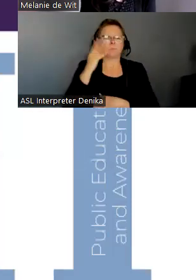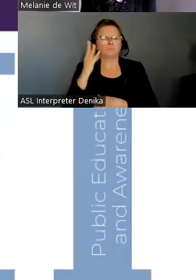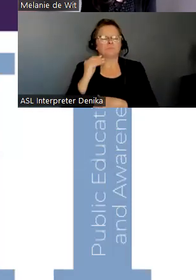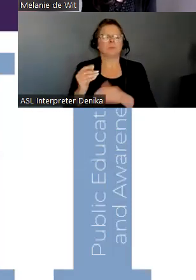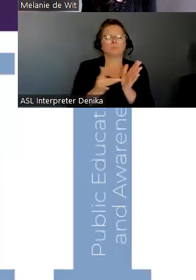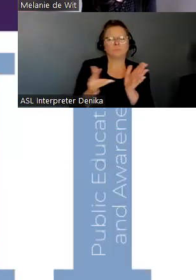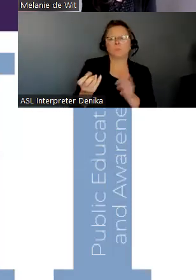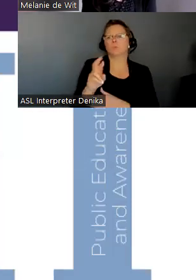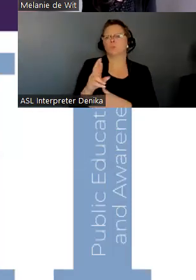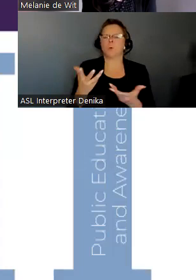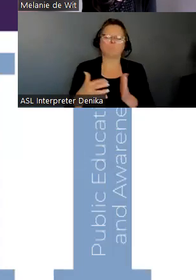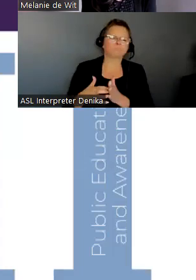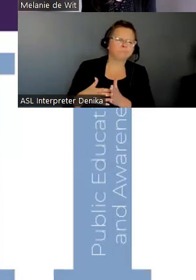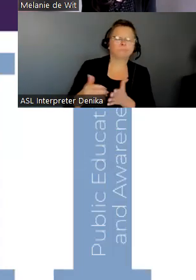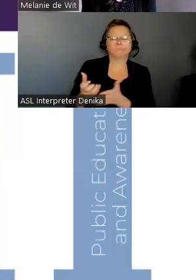vulnerability.